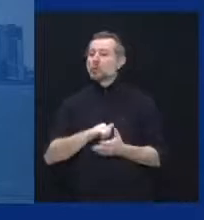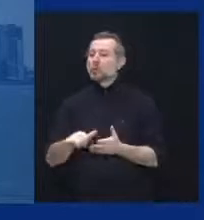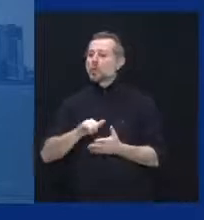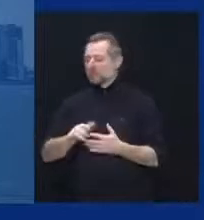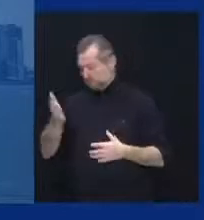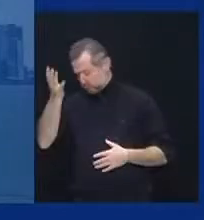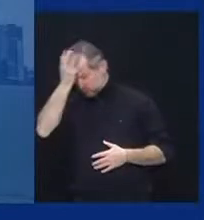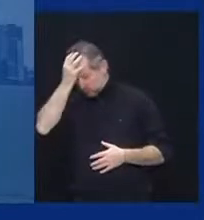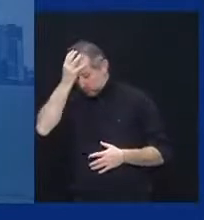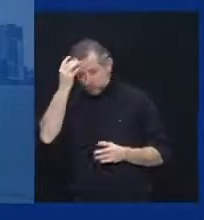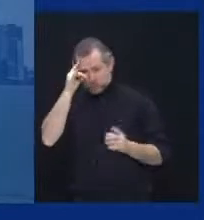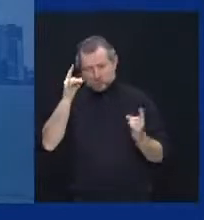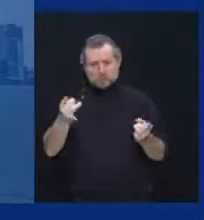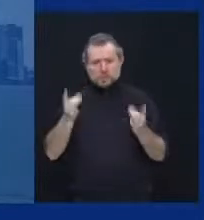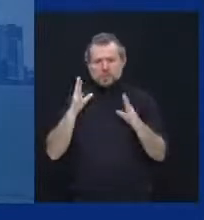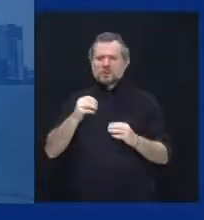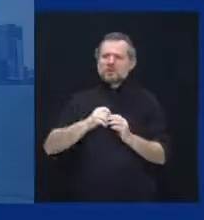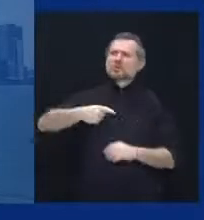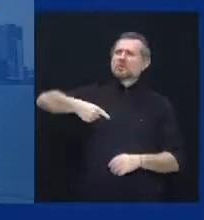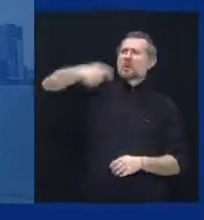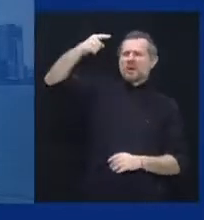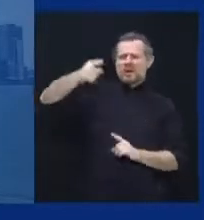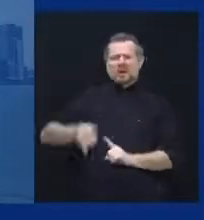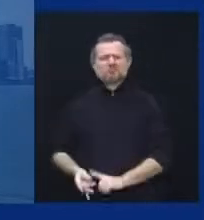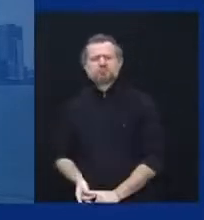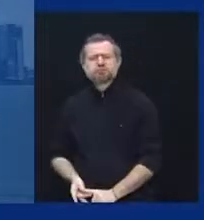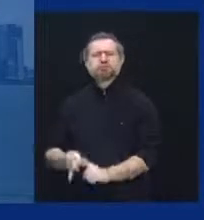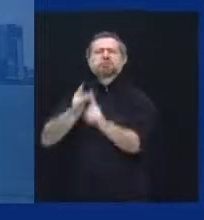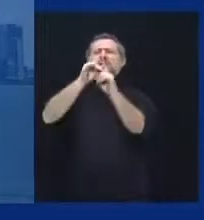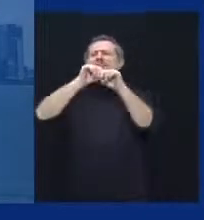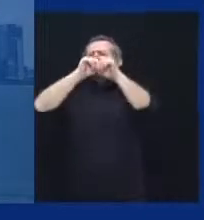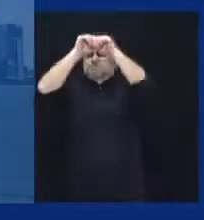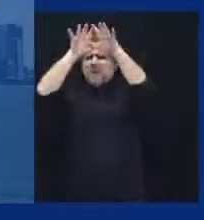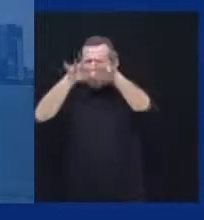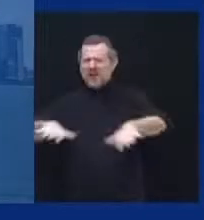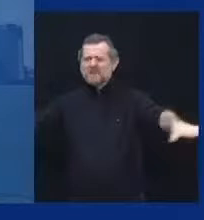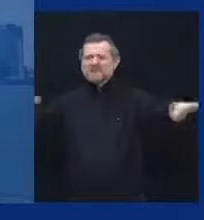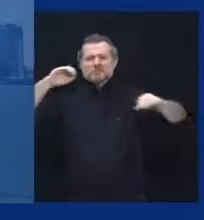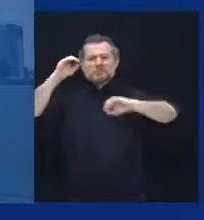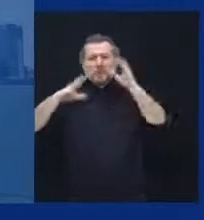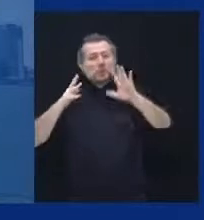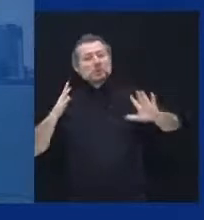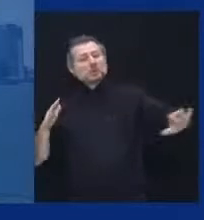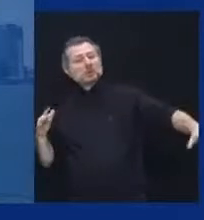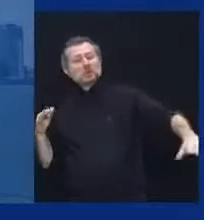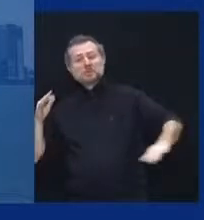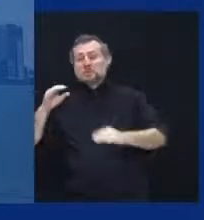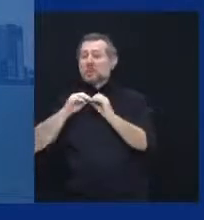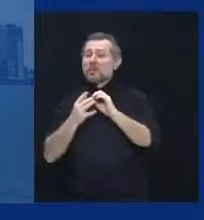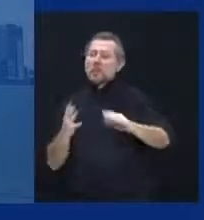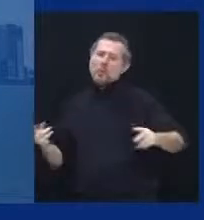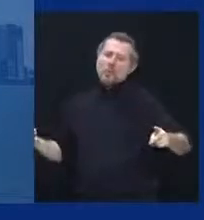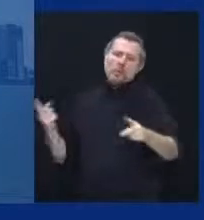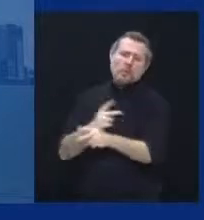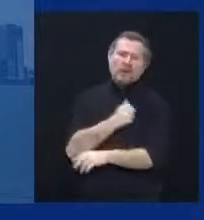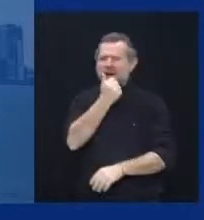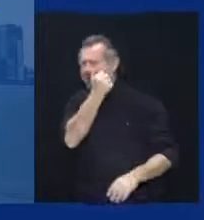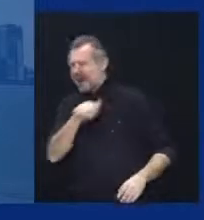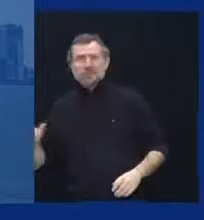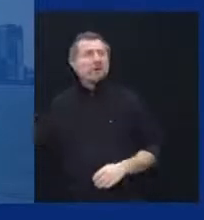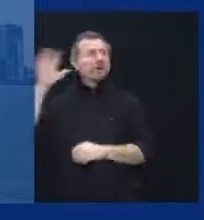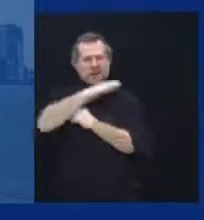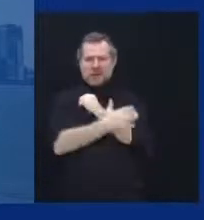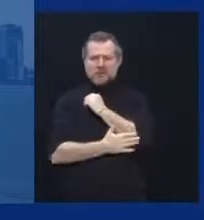had more infections at one time than any country on the globe. This